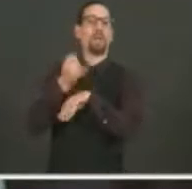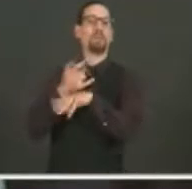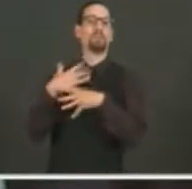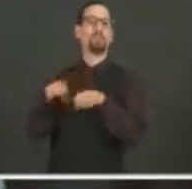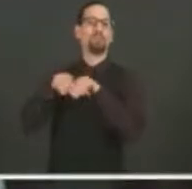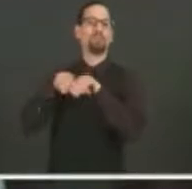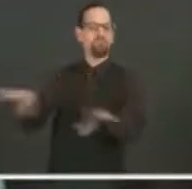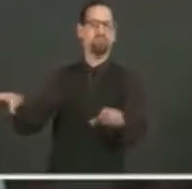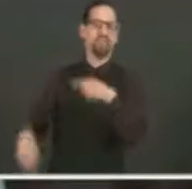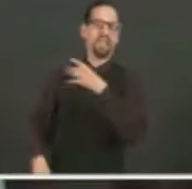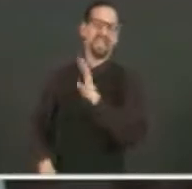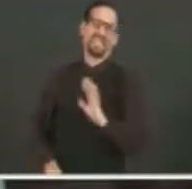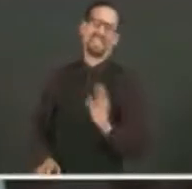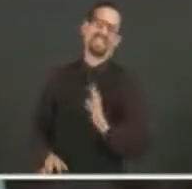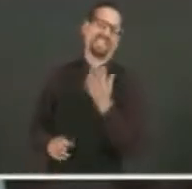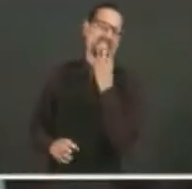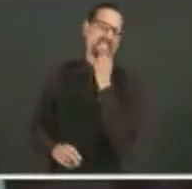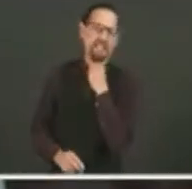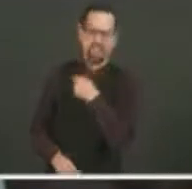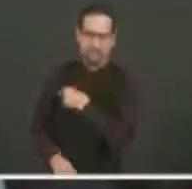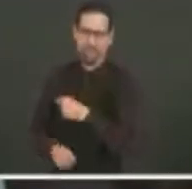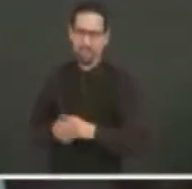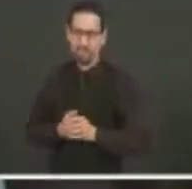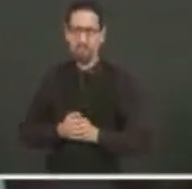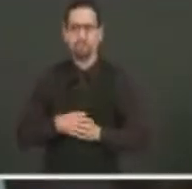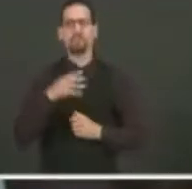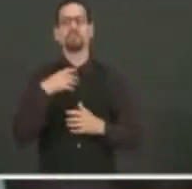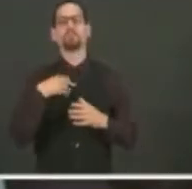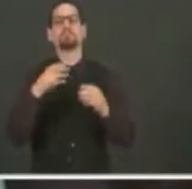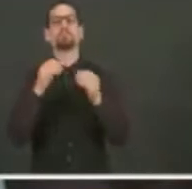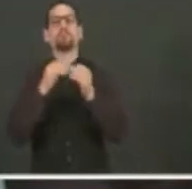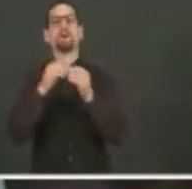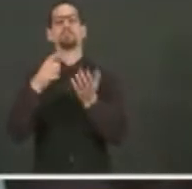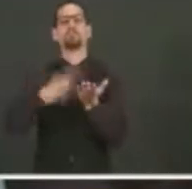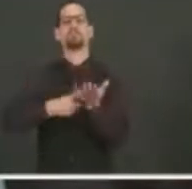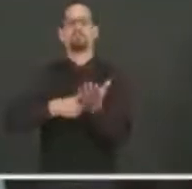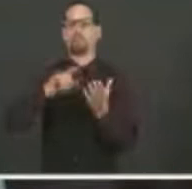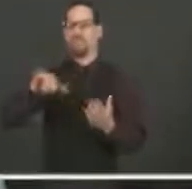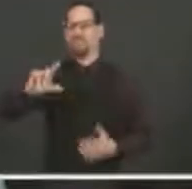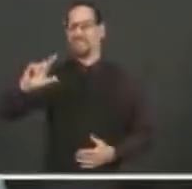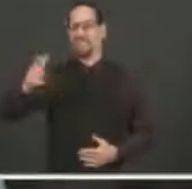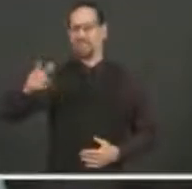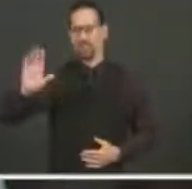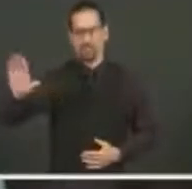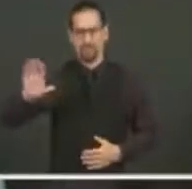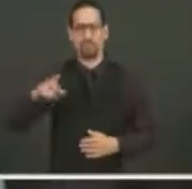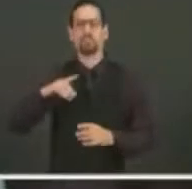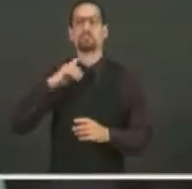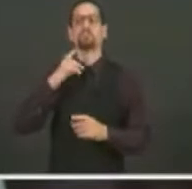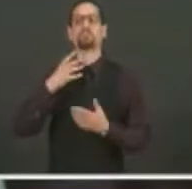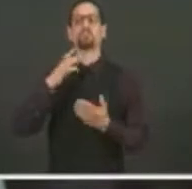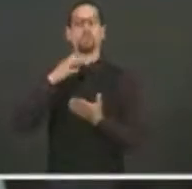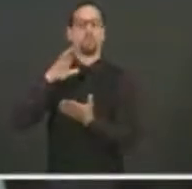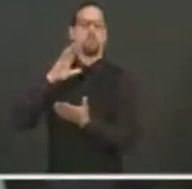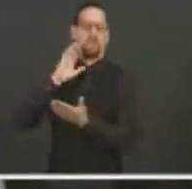Okay, a few more notes and then I want to move on to schools. As we've already announced, but it's important to remind